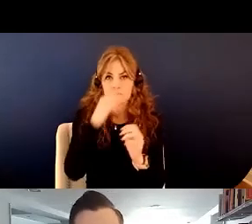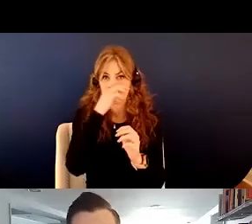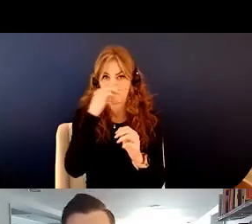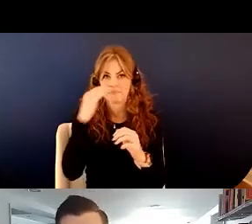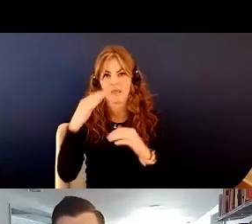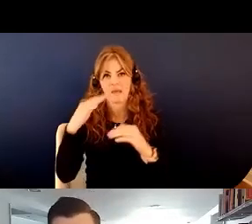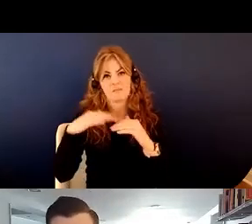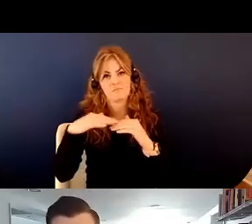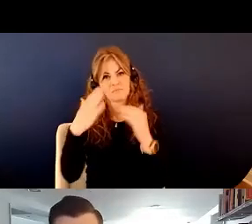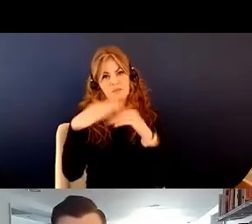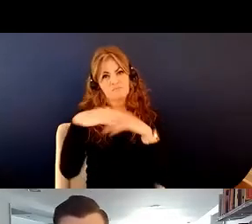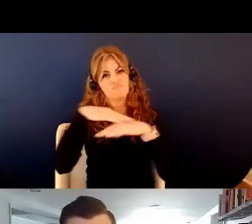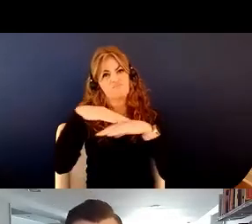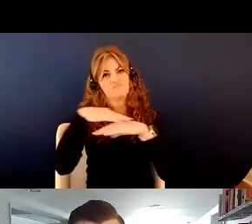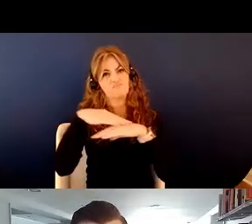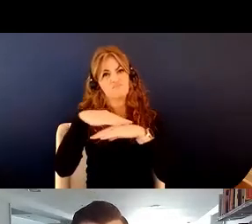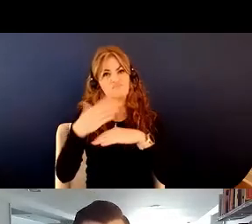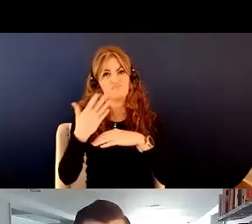level.